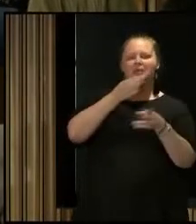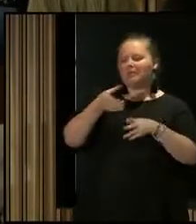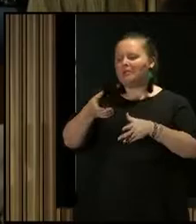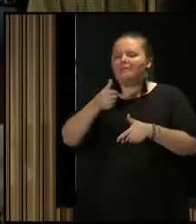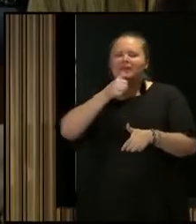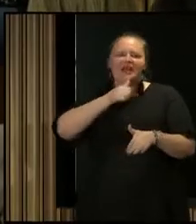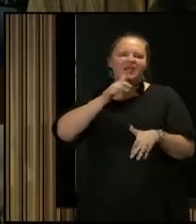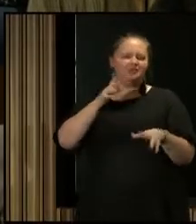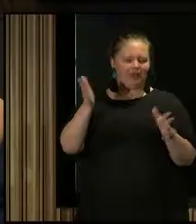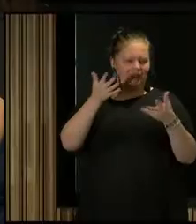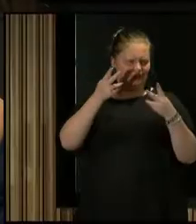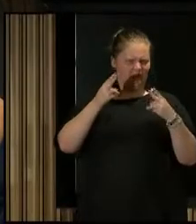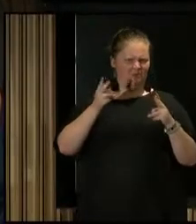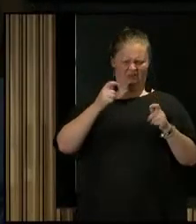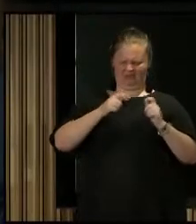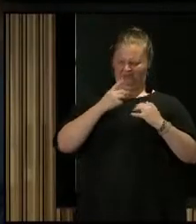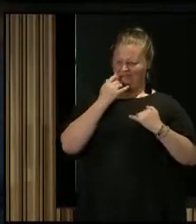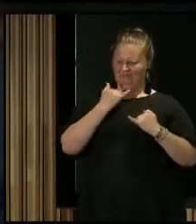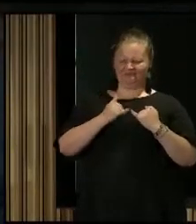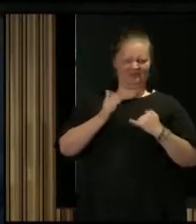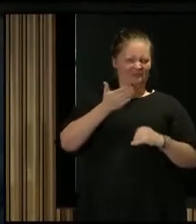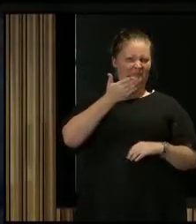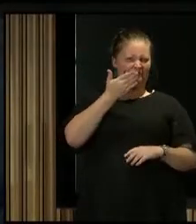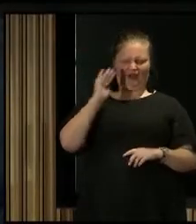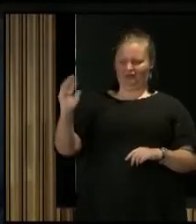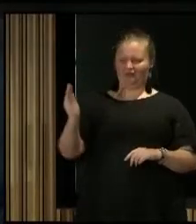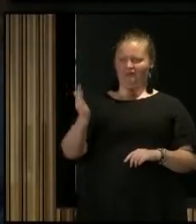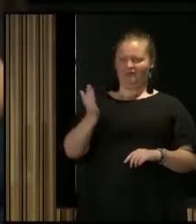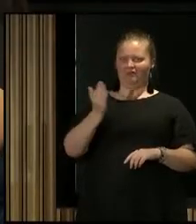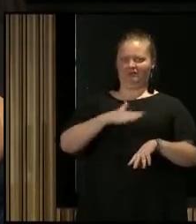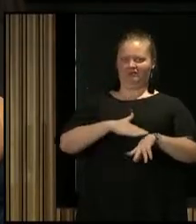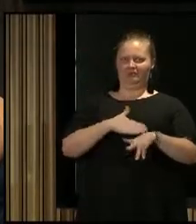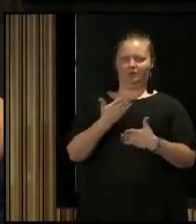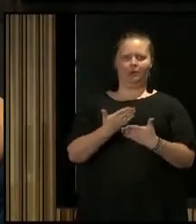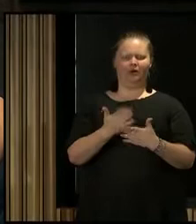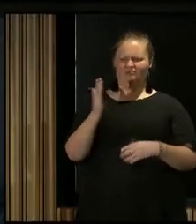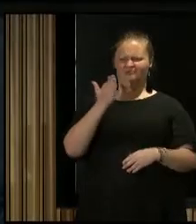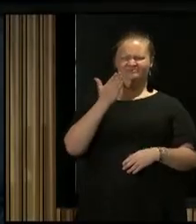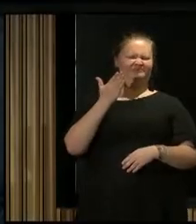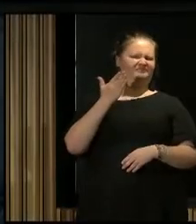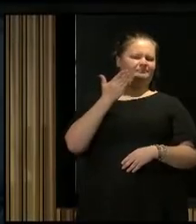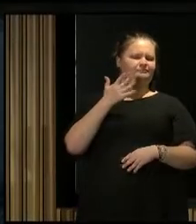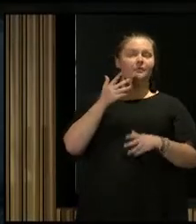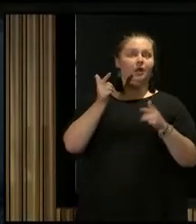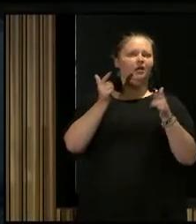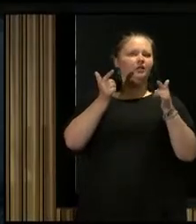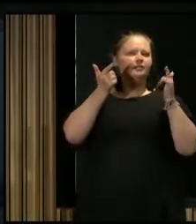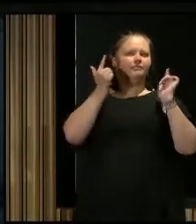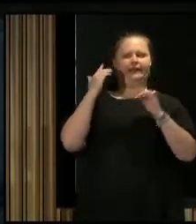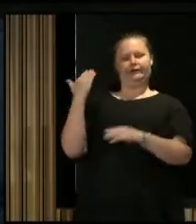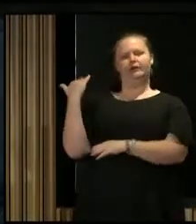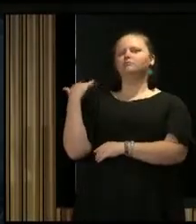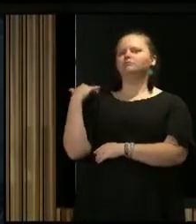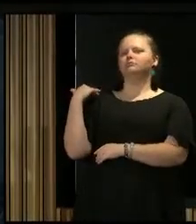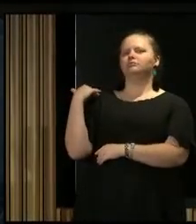normal again. And then the smell gets worse and worse and the showtime gets closer and closer. And the manager just comes and taps me on the